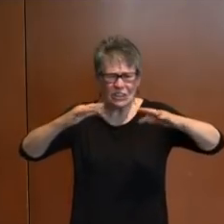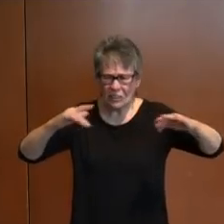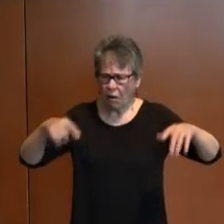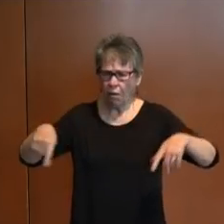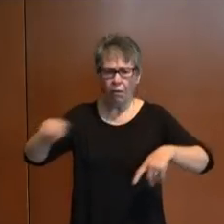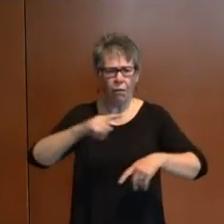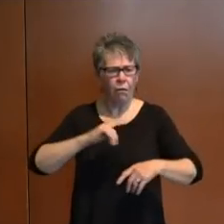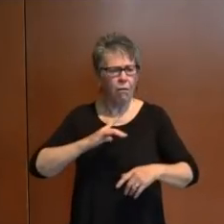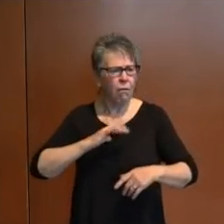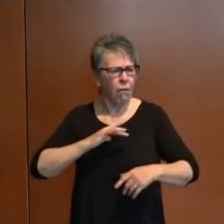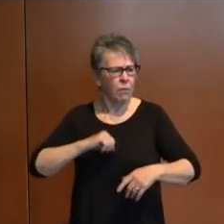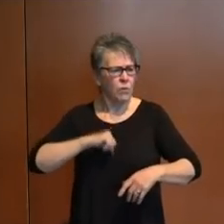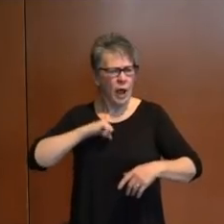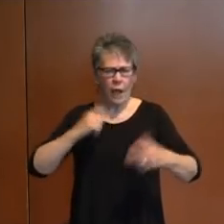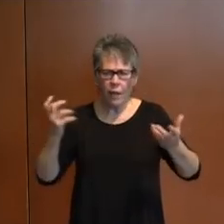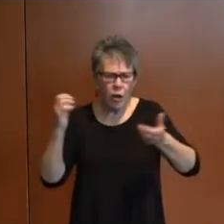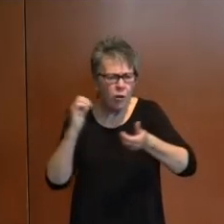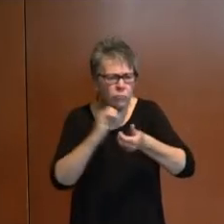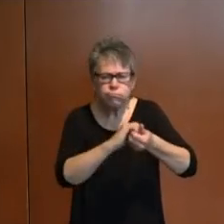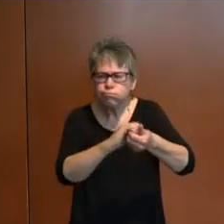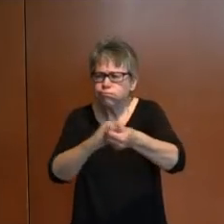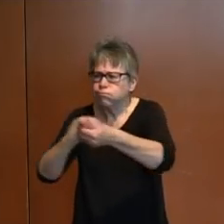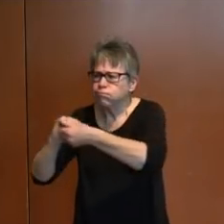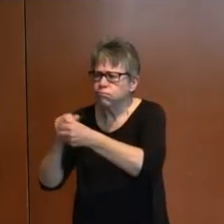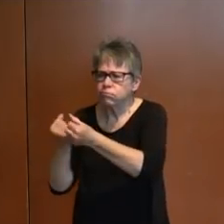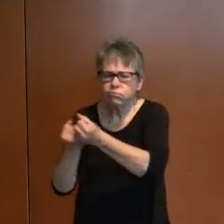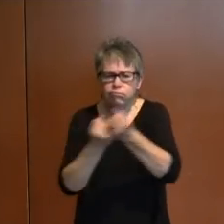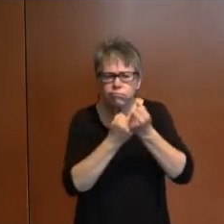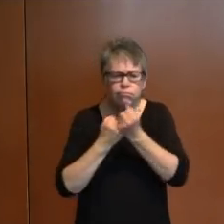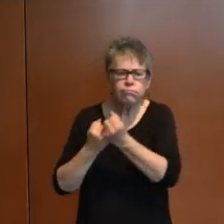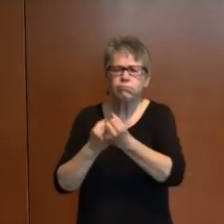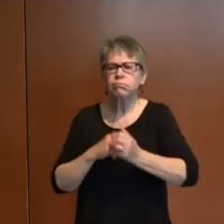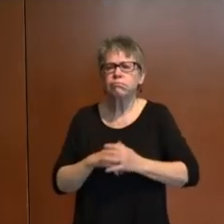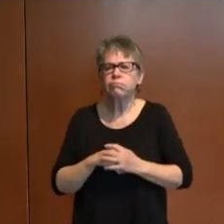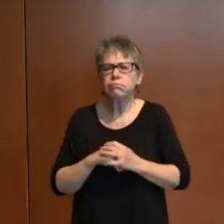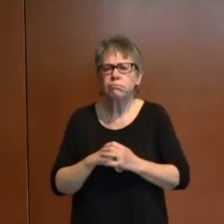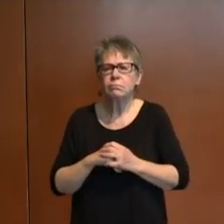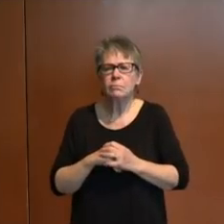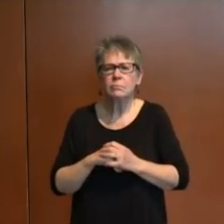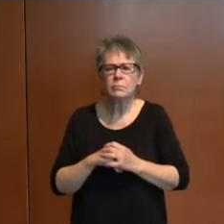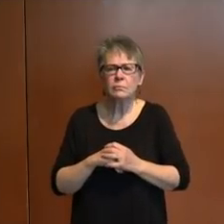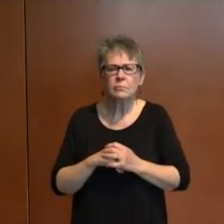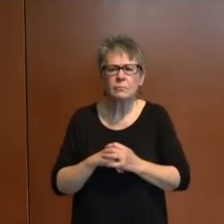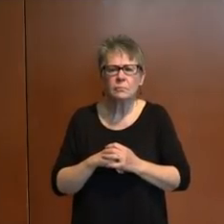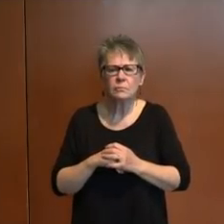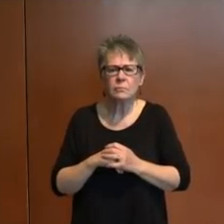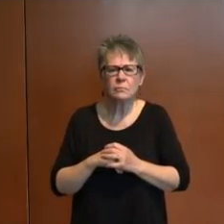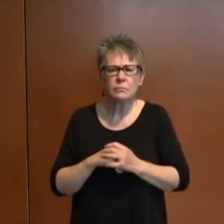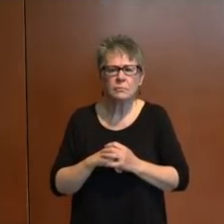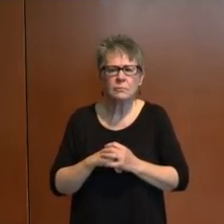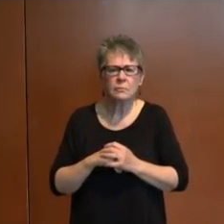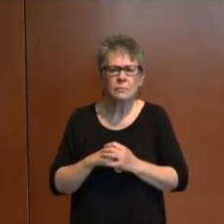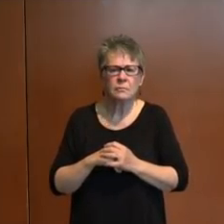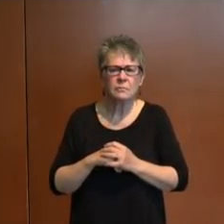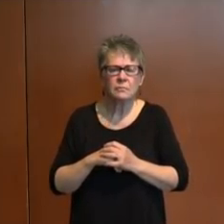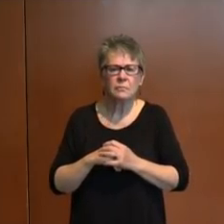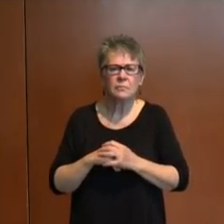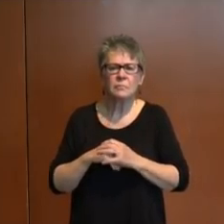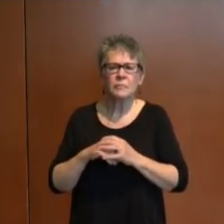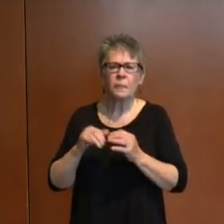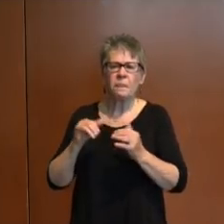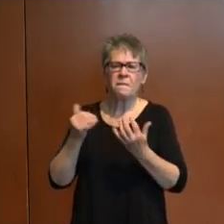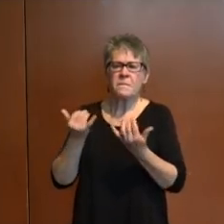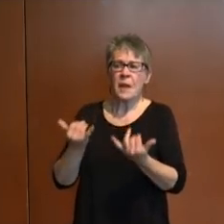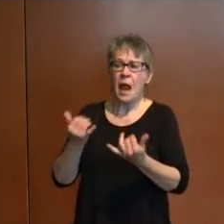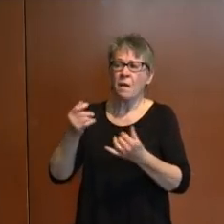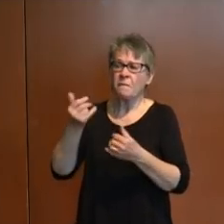as do the overwhelming amount of our residents, when a small group of people do things like going on social media to scapegoat others